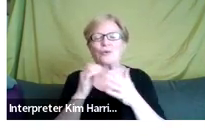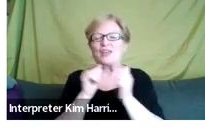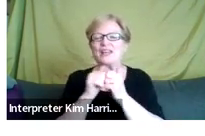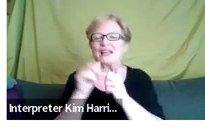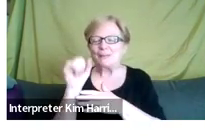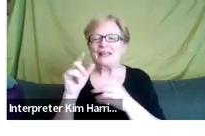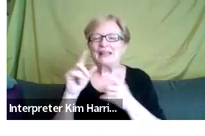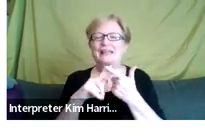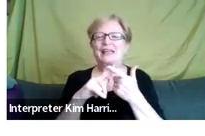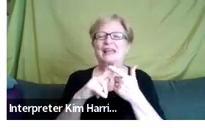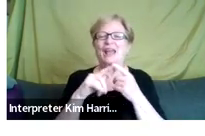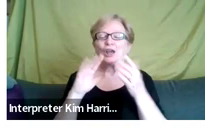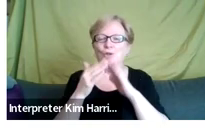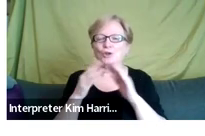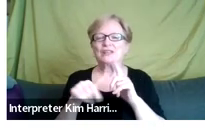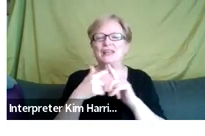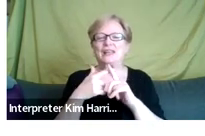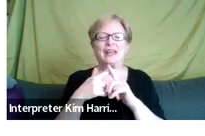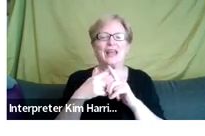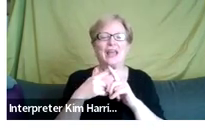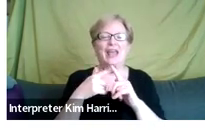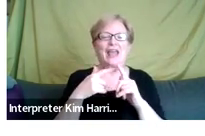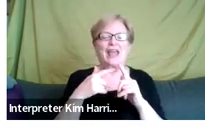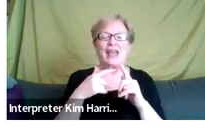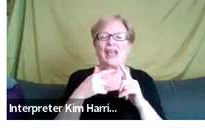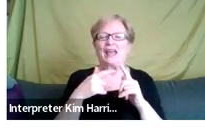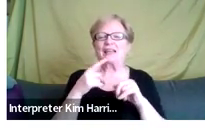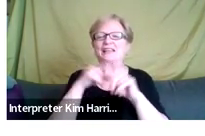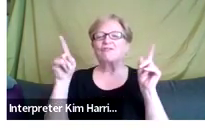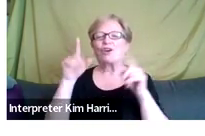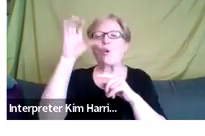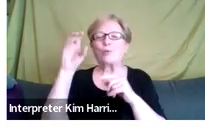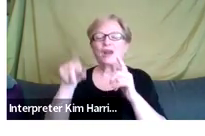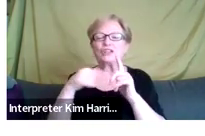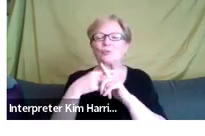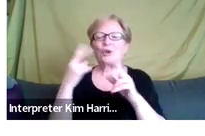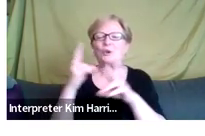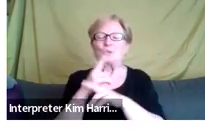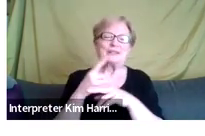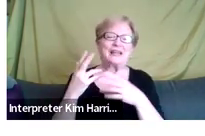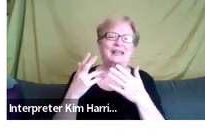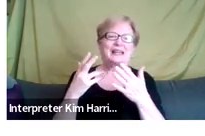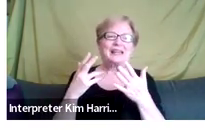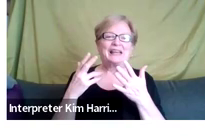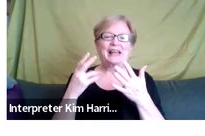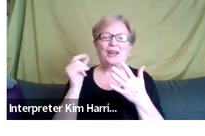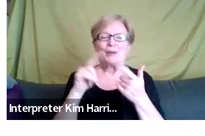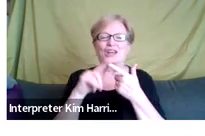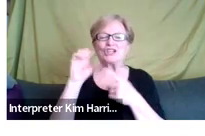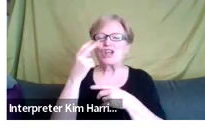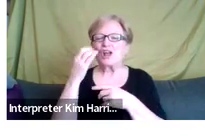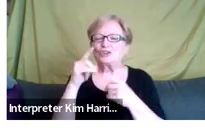is funded by major corporations who use sheltered workshops.